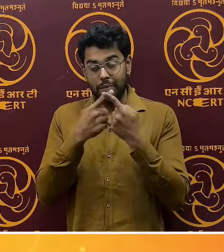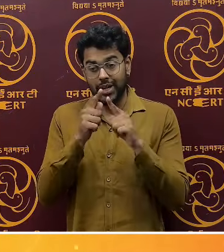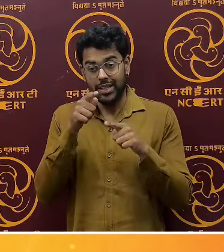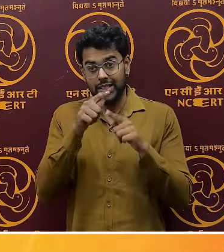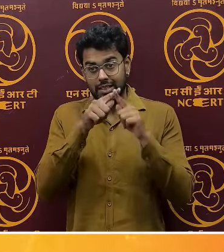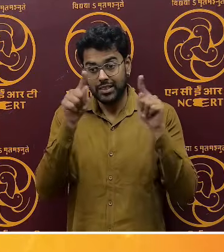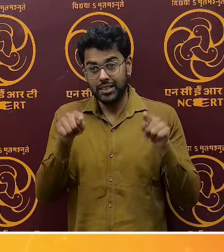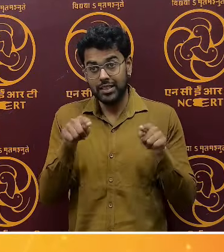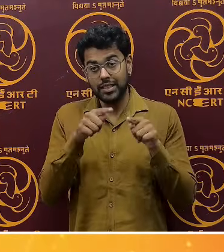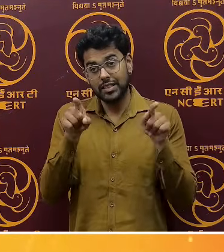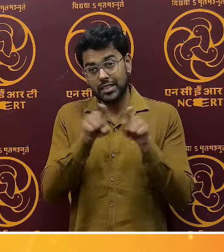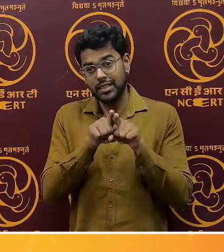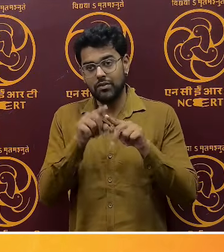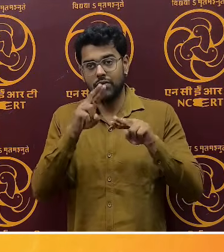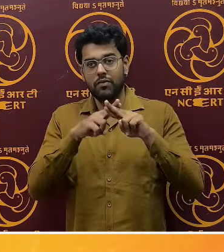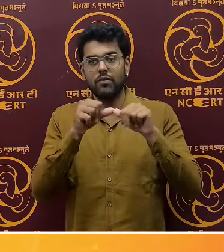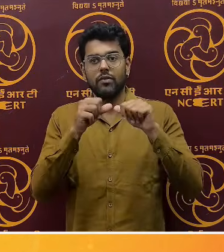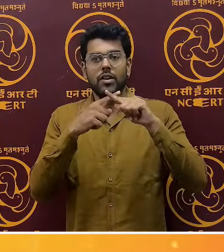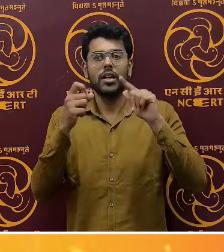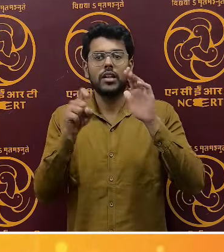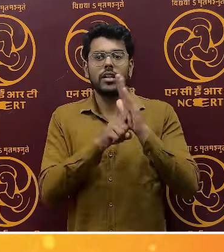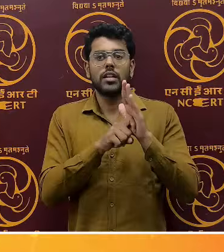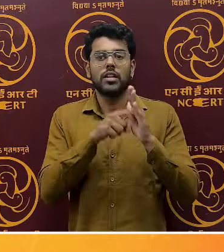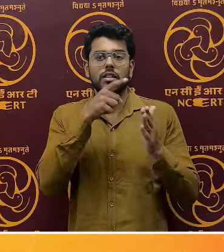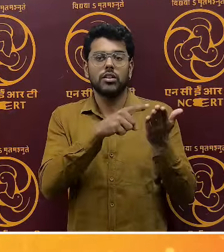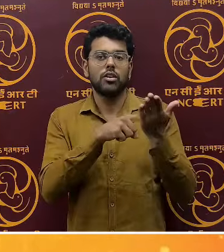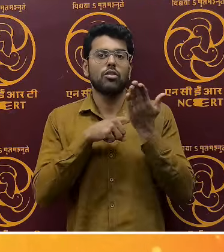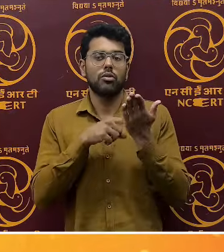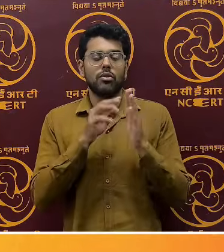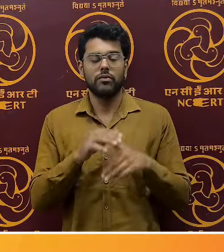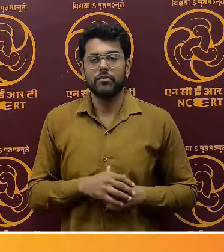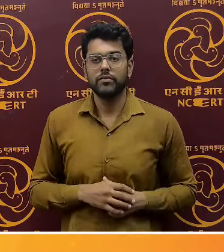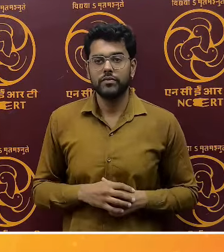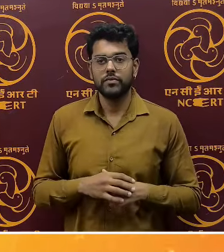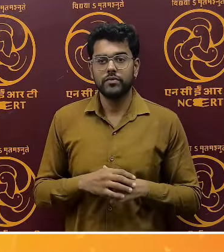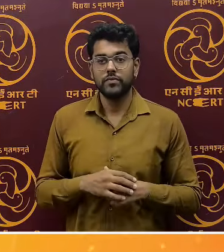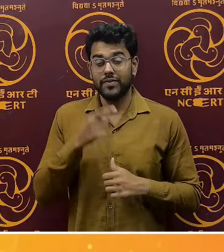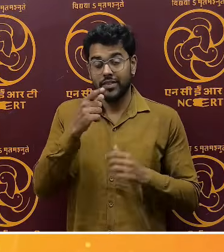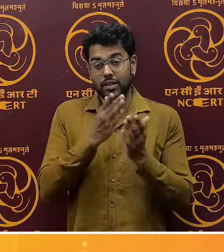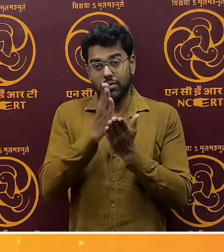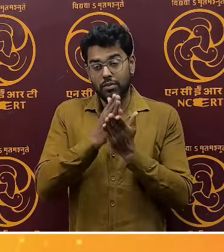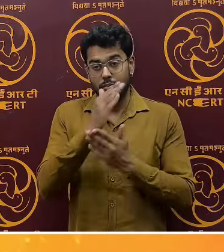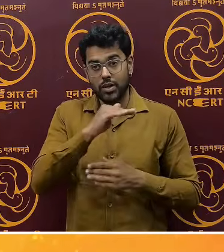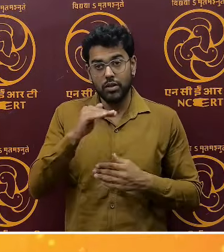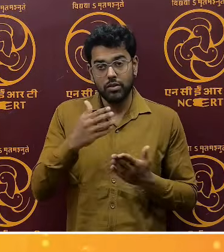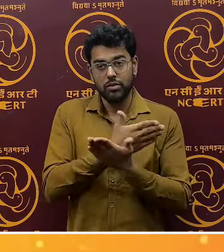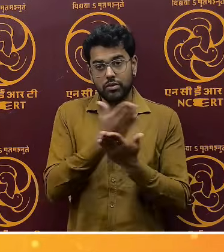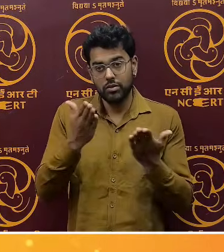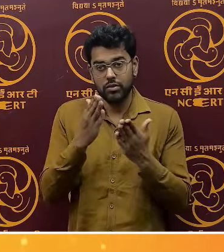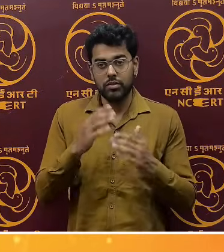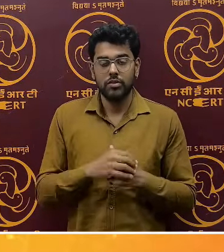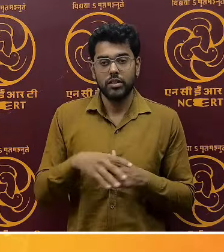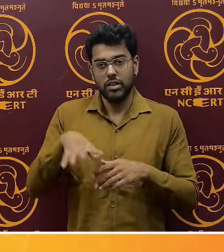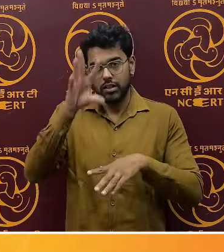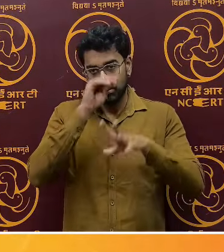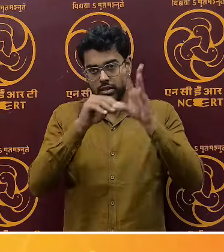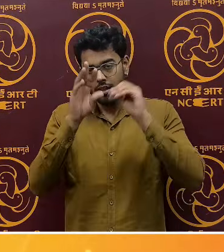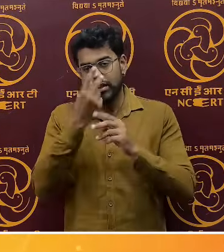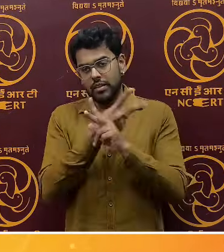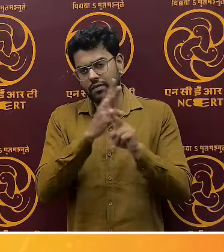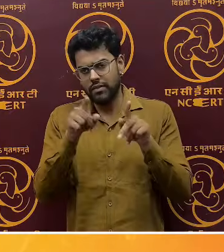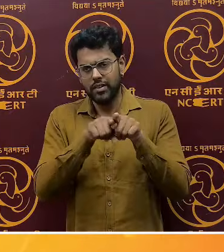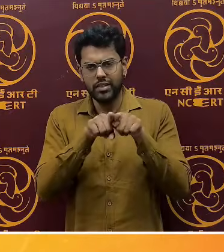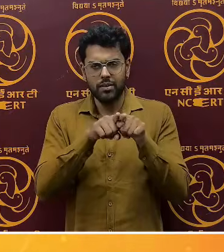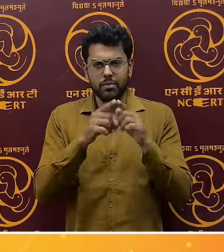sides represent the factors of this polynomial. In this way students can learn other